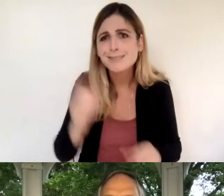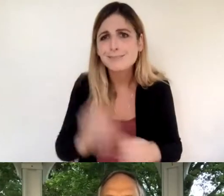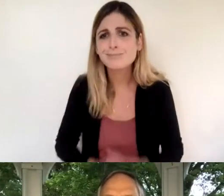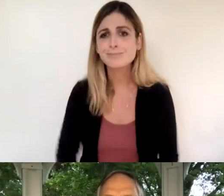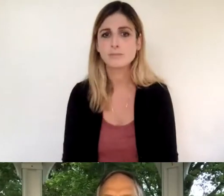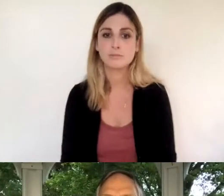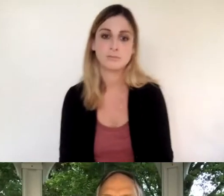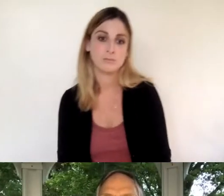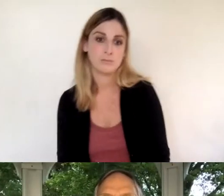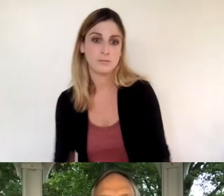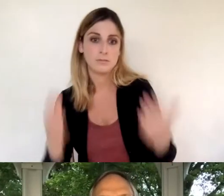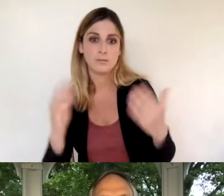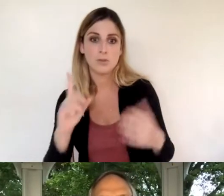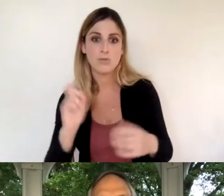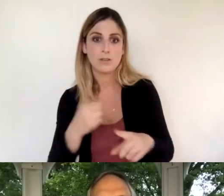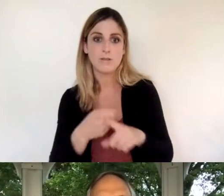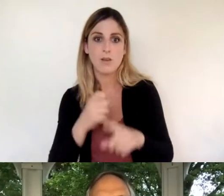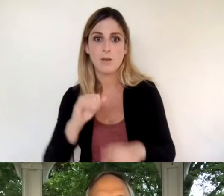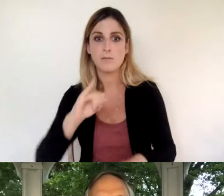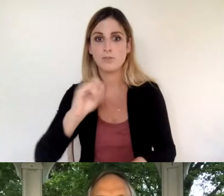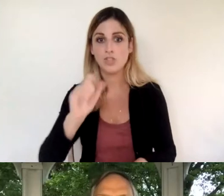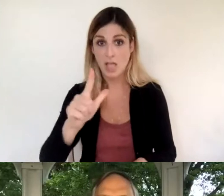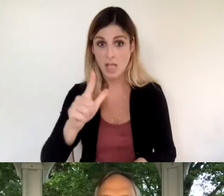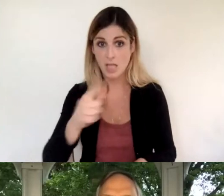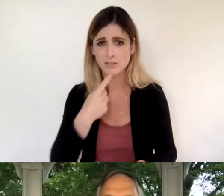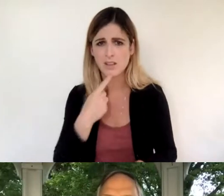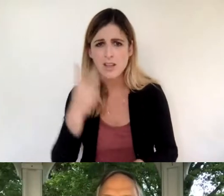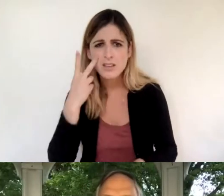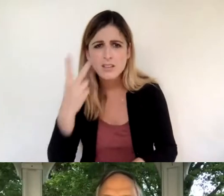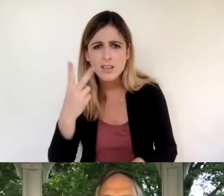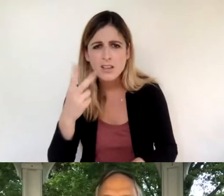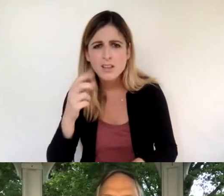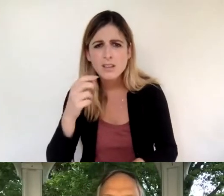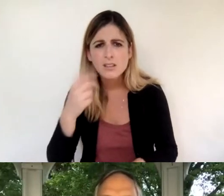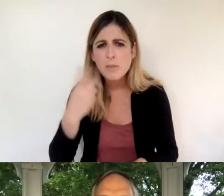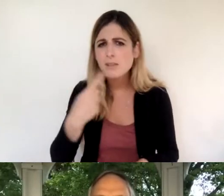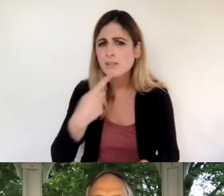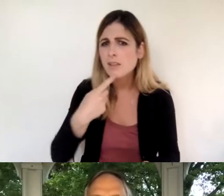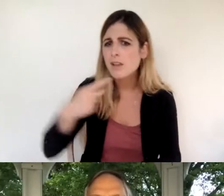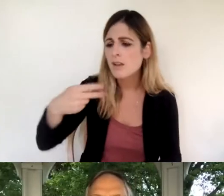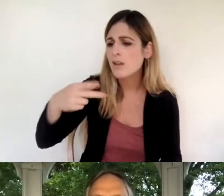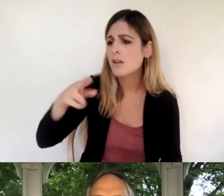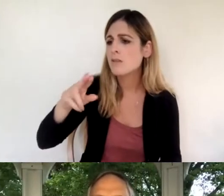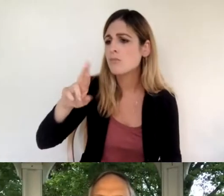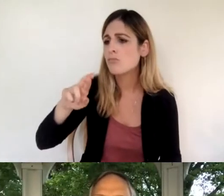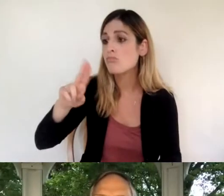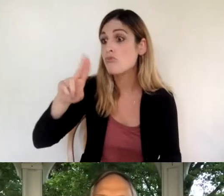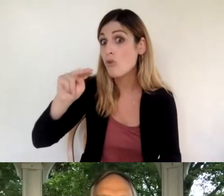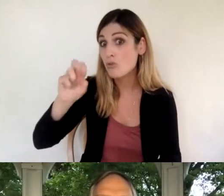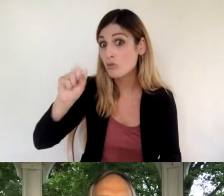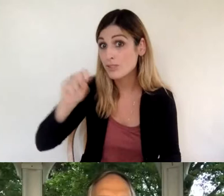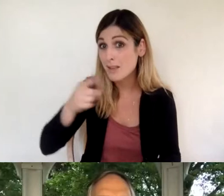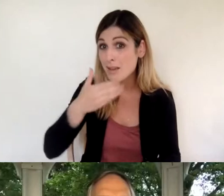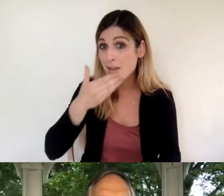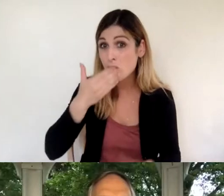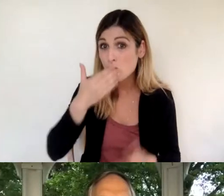This question is from Jill. I've seen a source saying prunes had something in particular that were beneficial for bone health. Please comment. Prunes are really